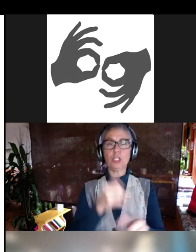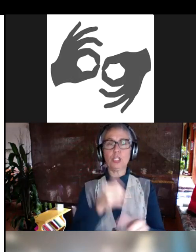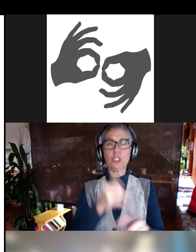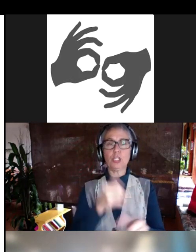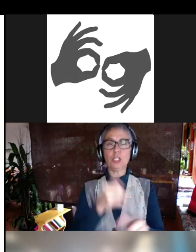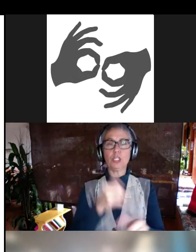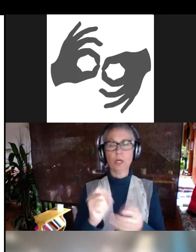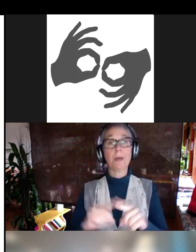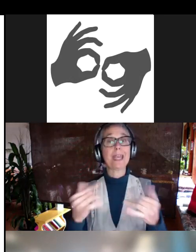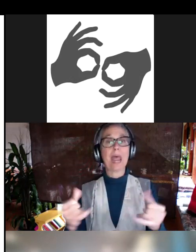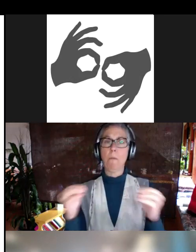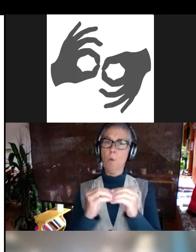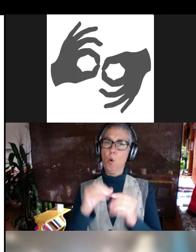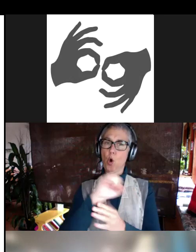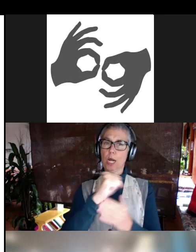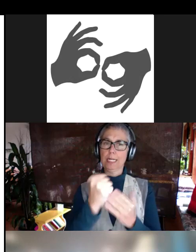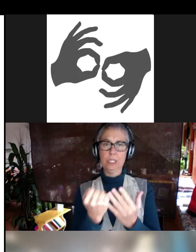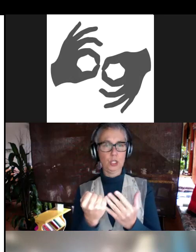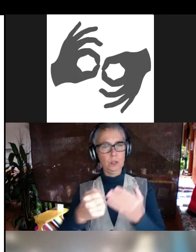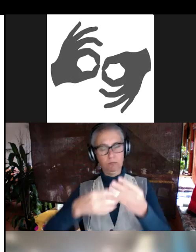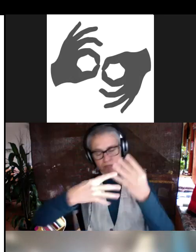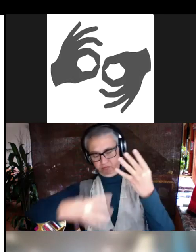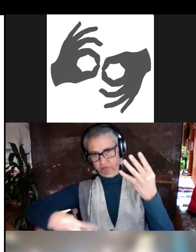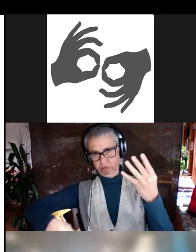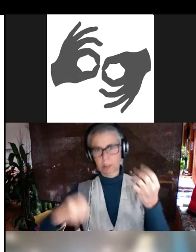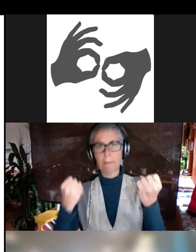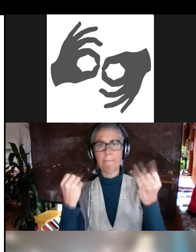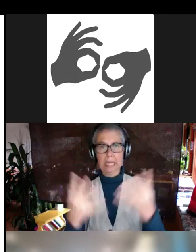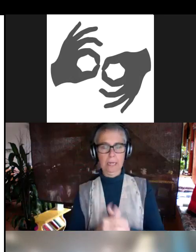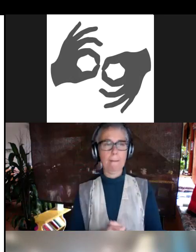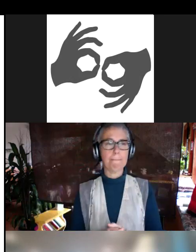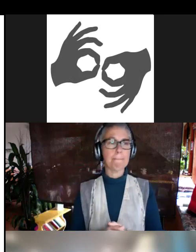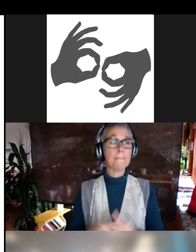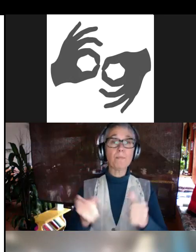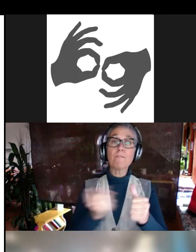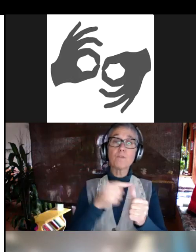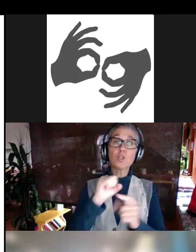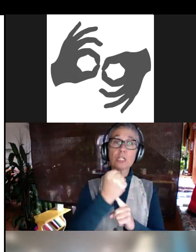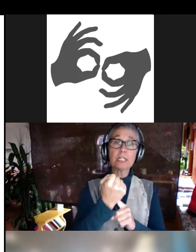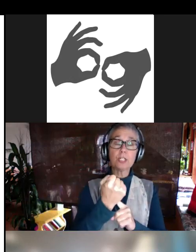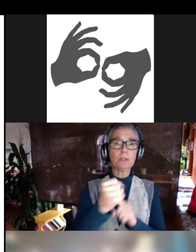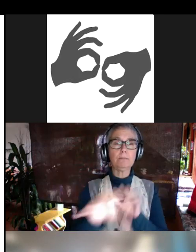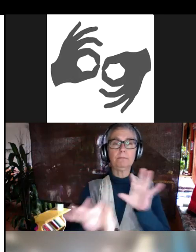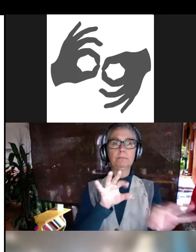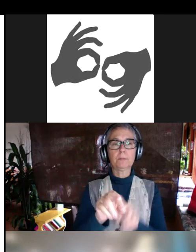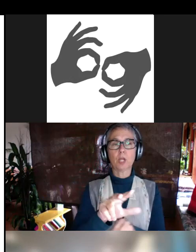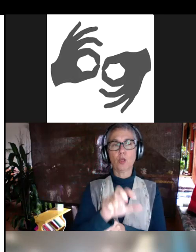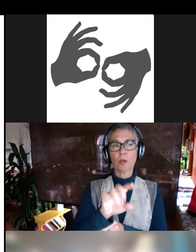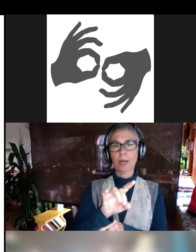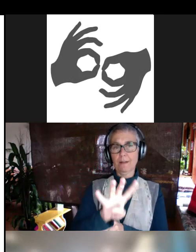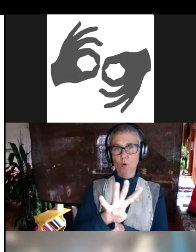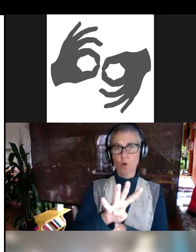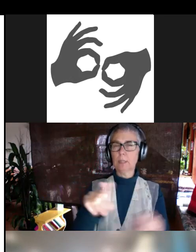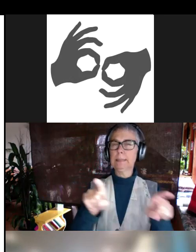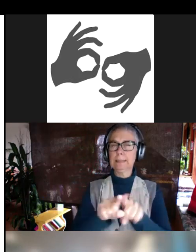more conditions. We're going to be testing quite a bit more. So the first condition, we're going to be sampling 384 samples from the